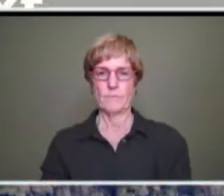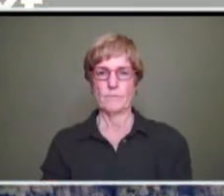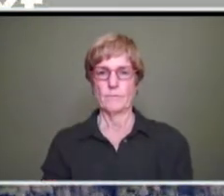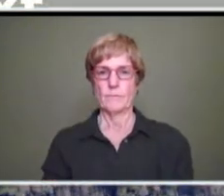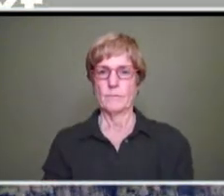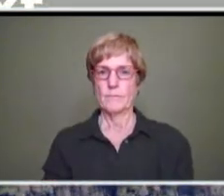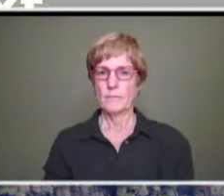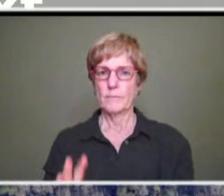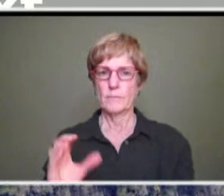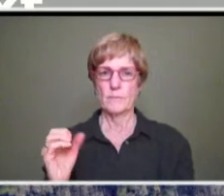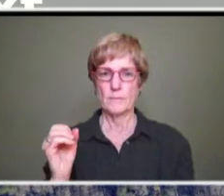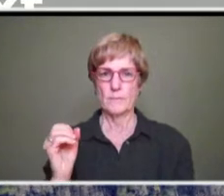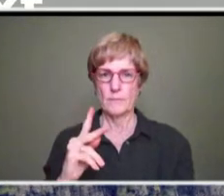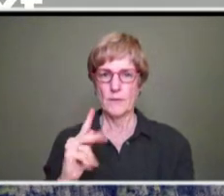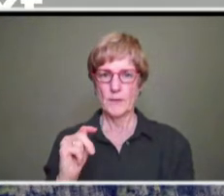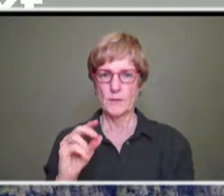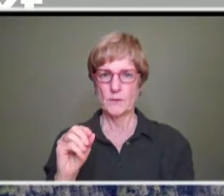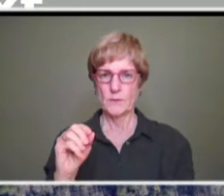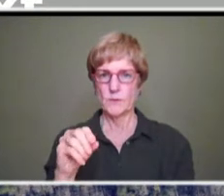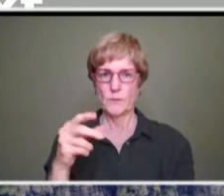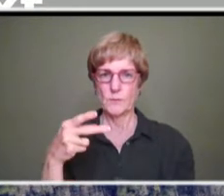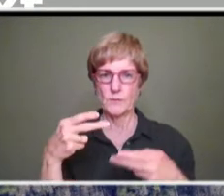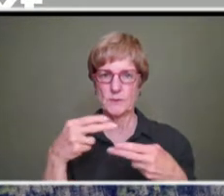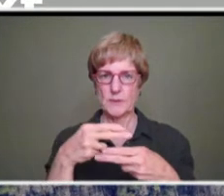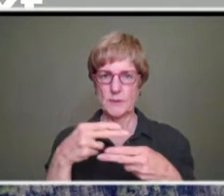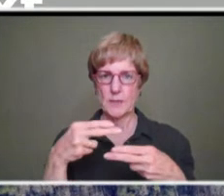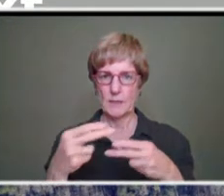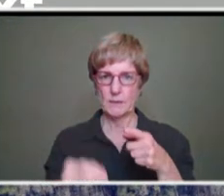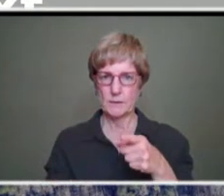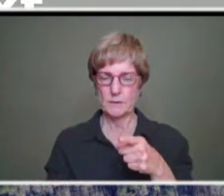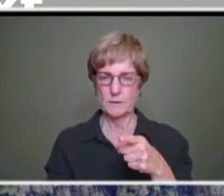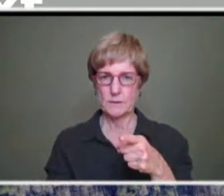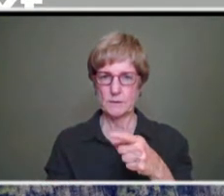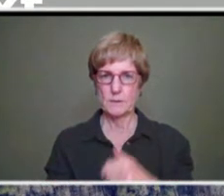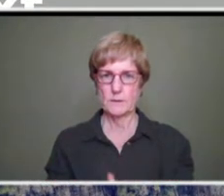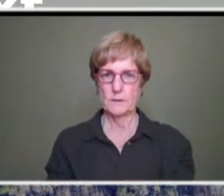get back to slides on this one